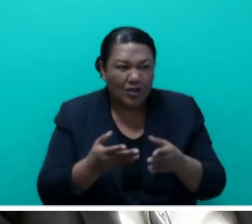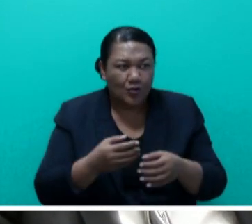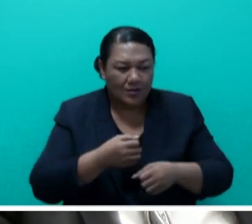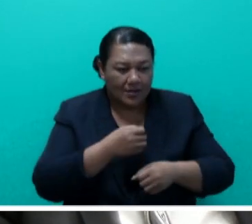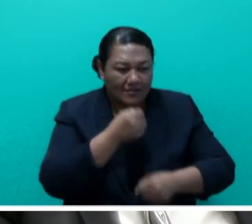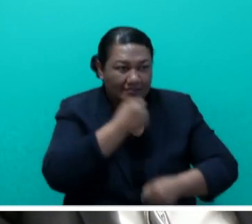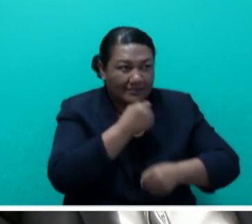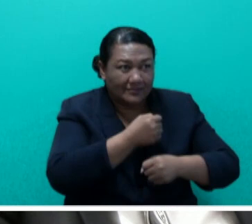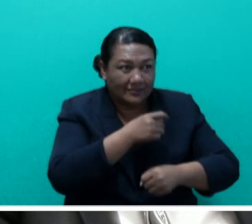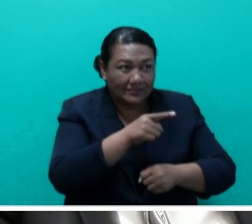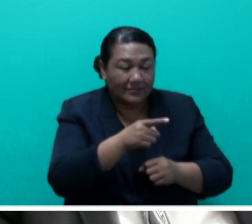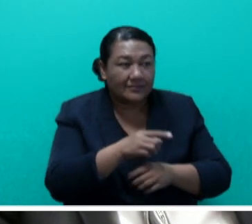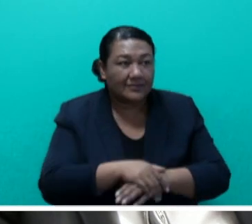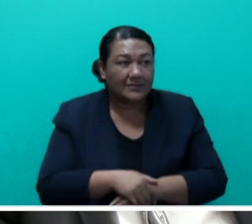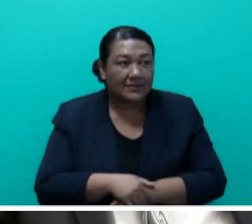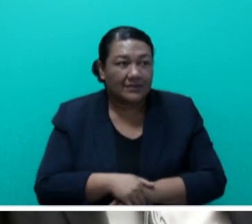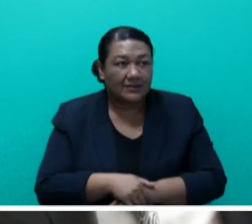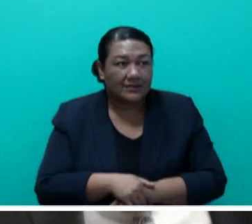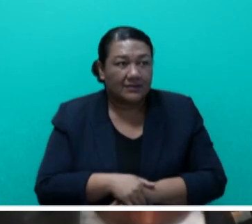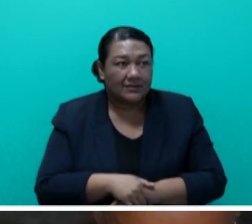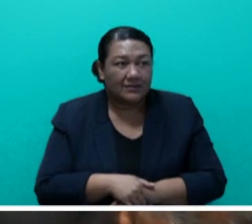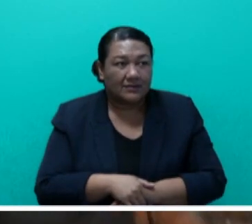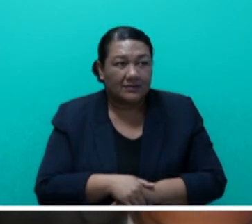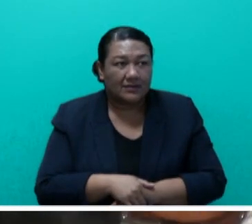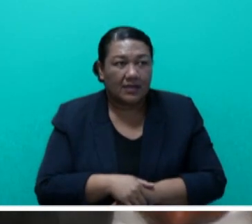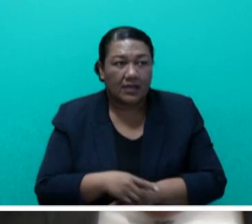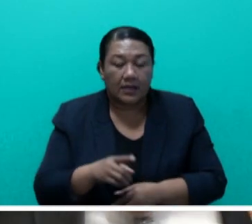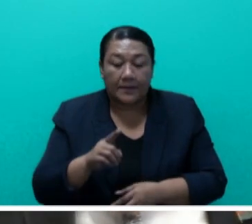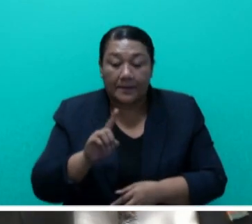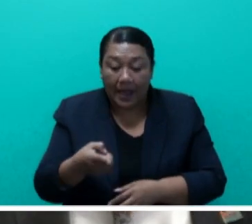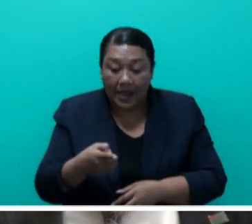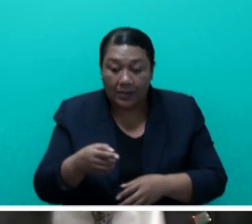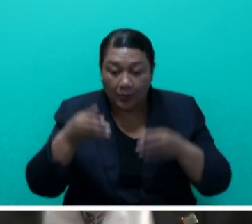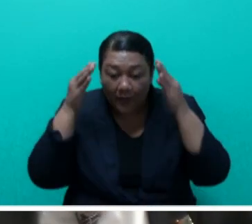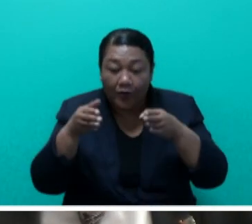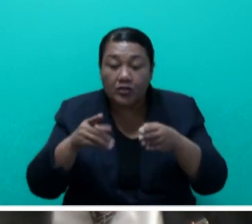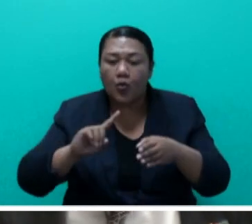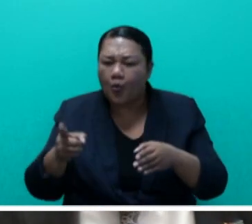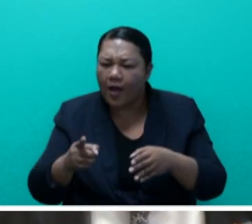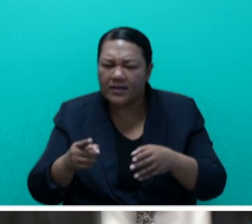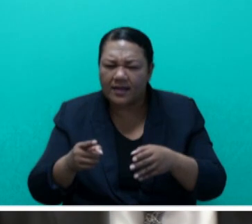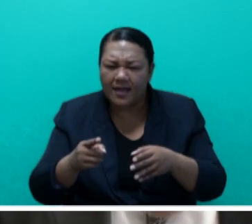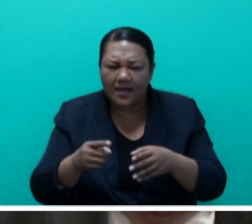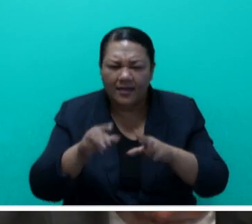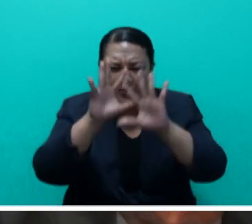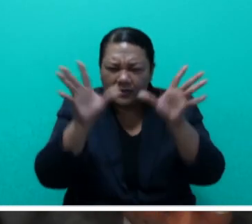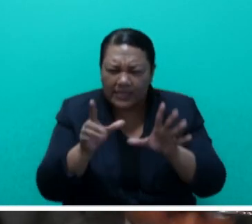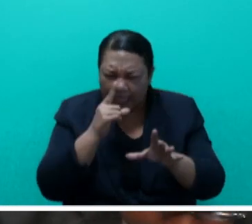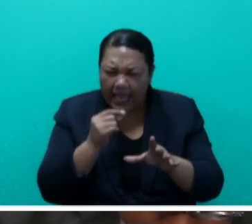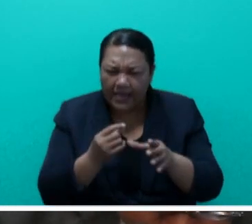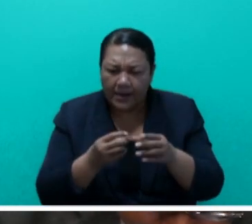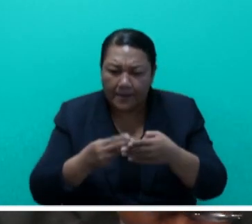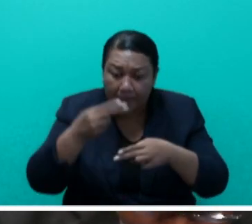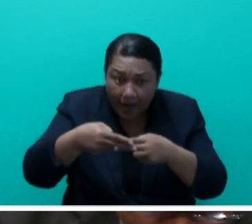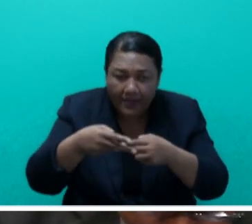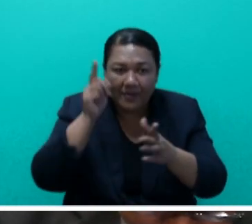we've traditionally relied onto species that grow faster, that can be harvested faster. And there are some works going on in Vunolevu on